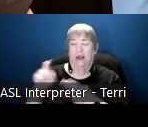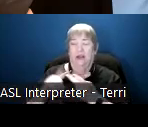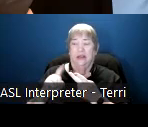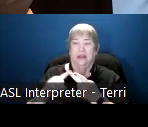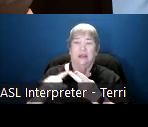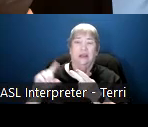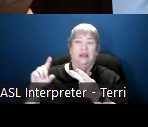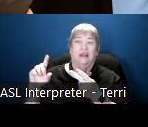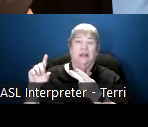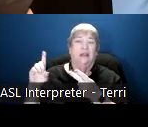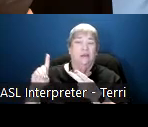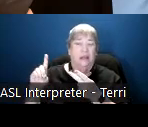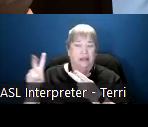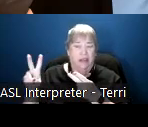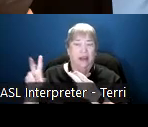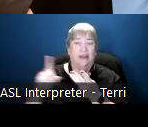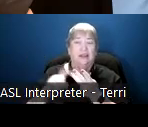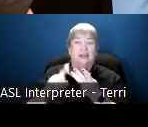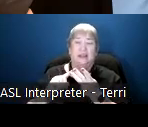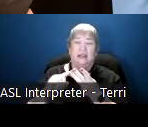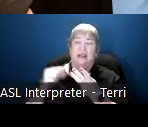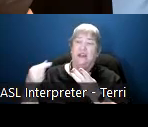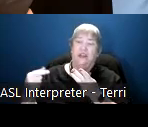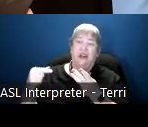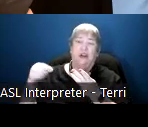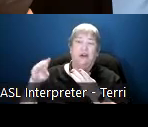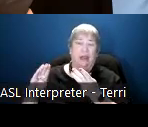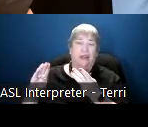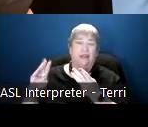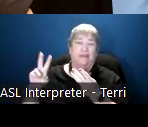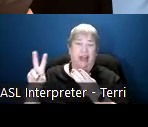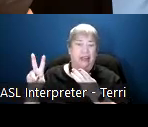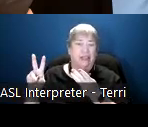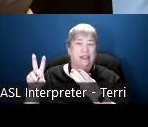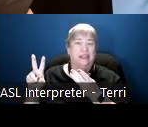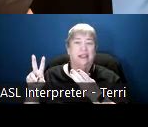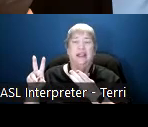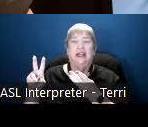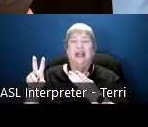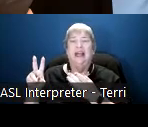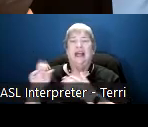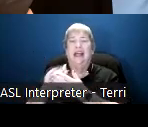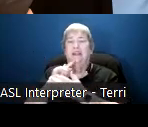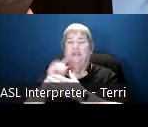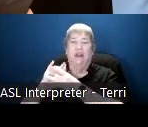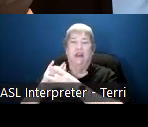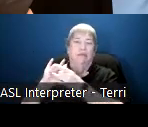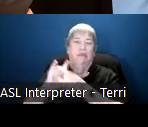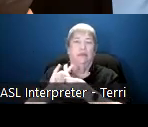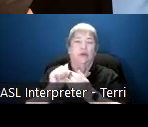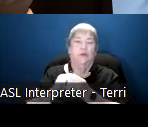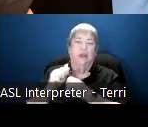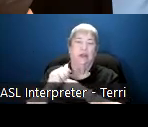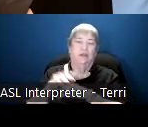didn't even call it 50 years ago, that has its foundation in grassroots activism. These